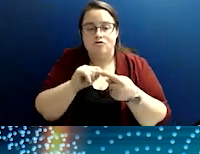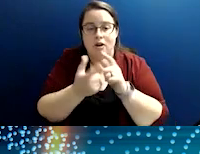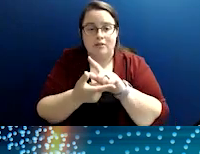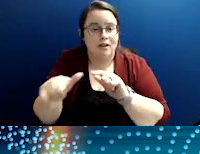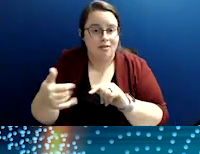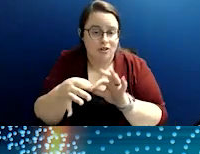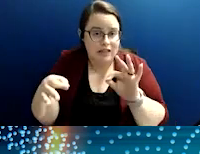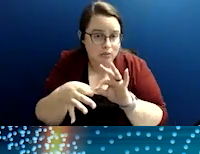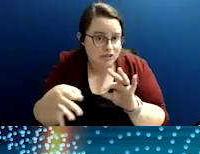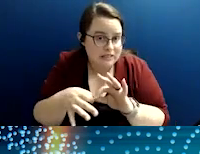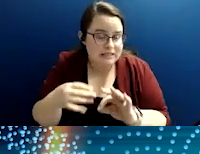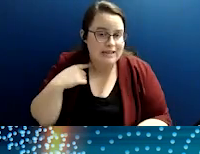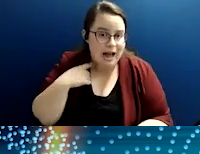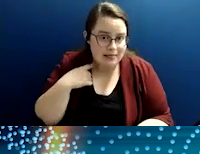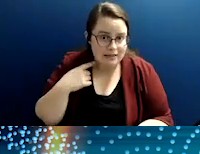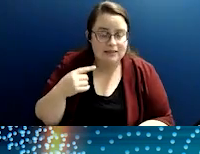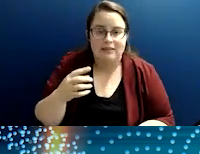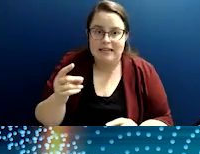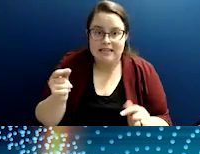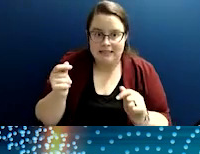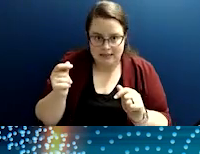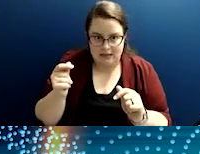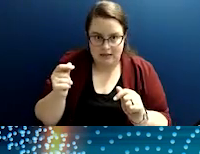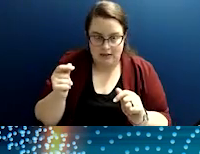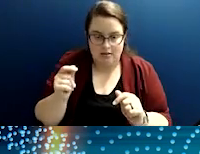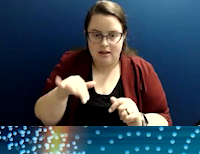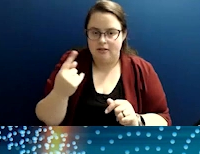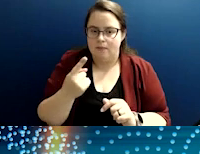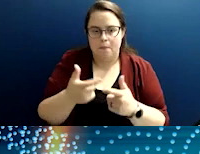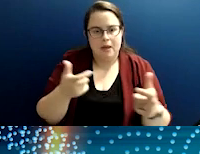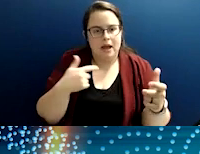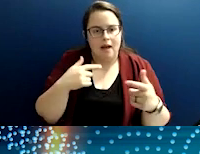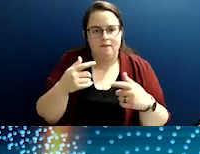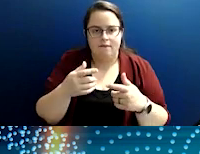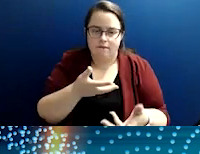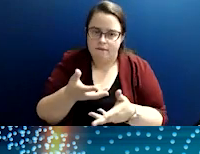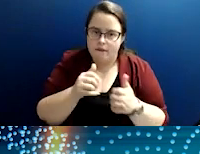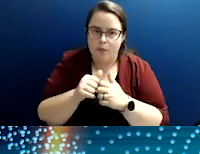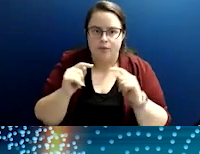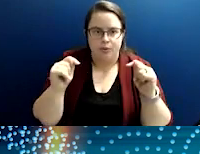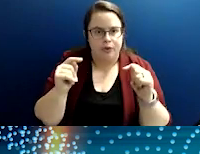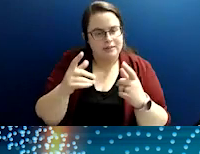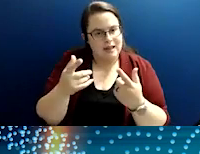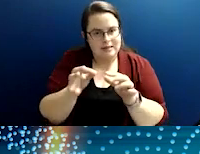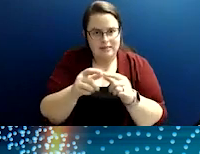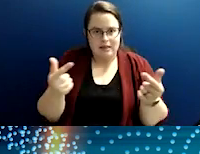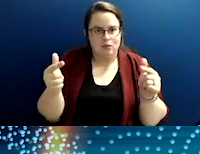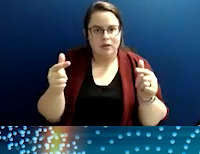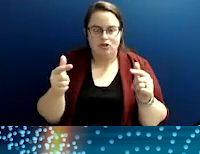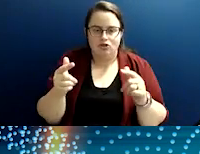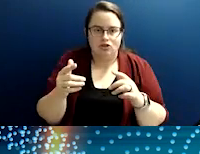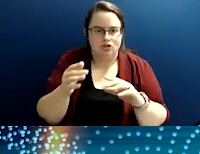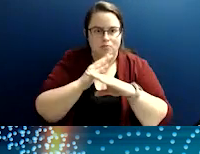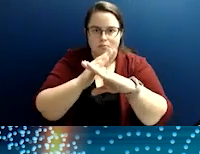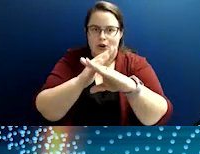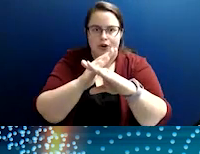instantly. That has been one of the biggest things I've dealt with in tutoring, is trying to, deal with that language barrier. And this has helped